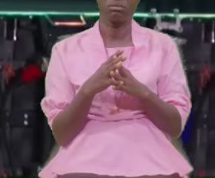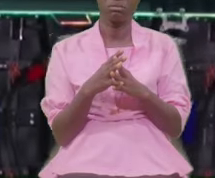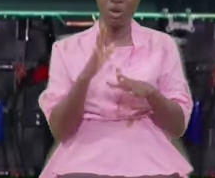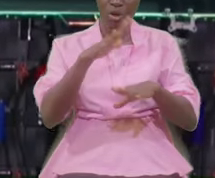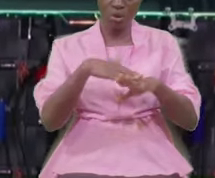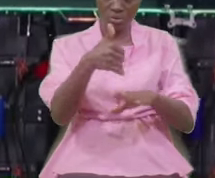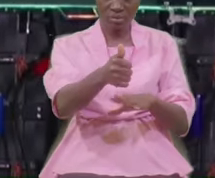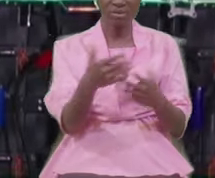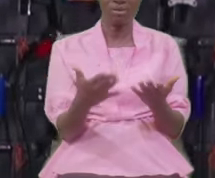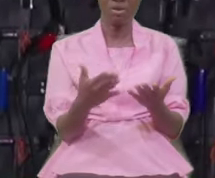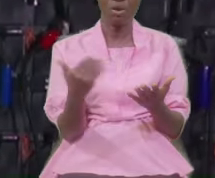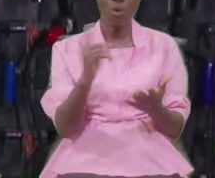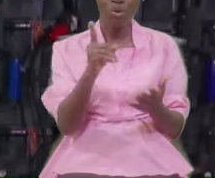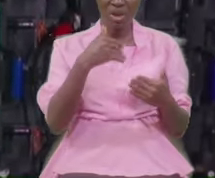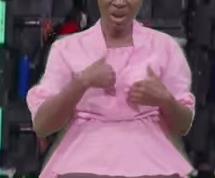the Sick